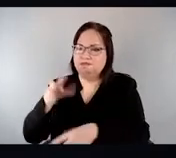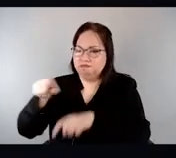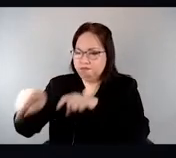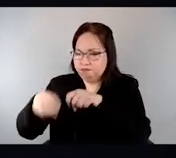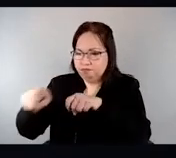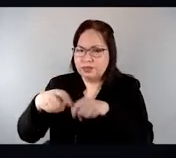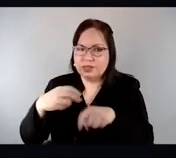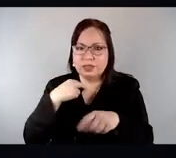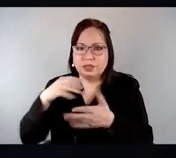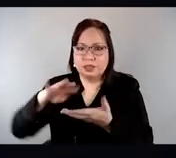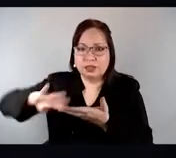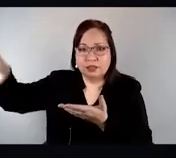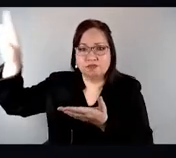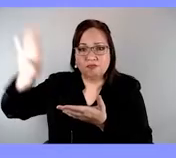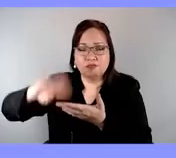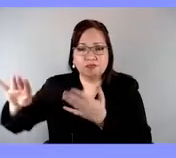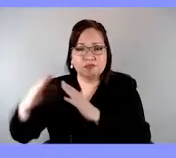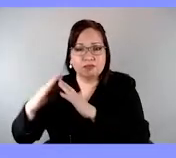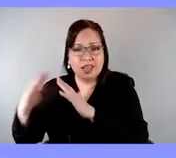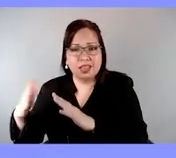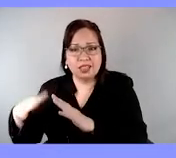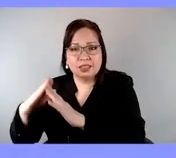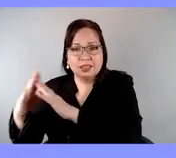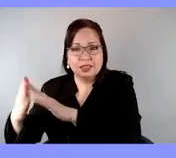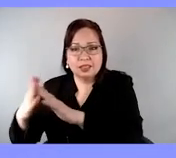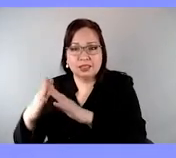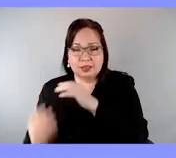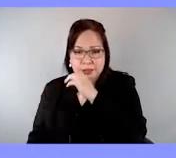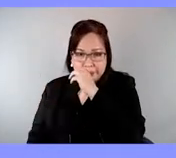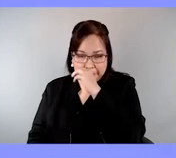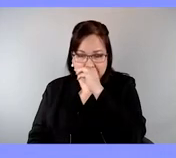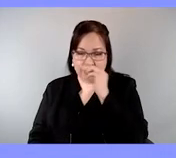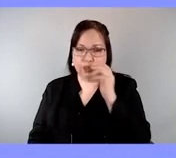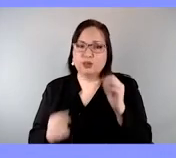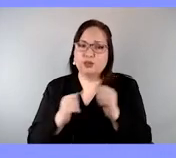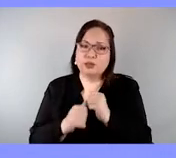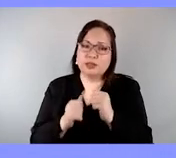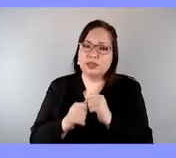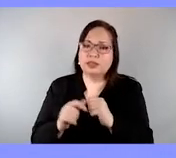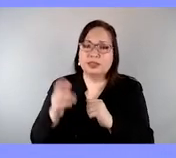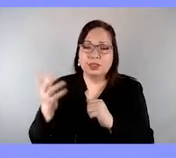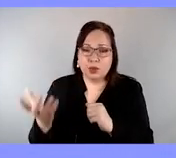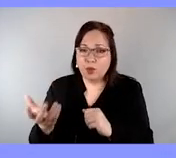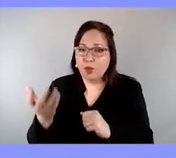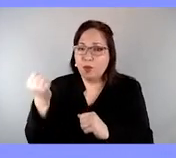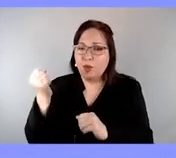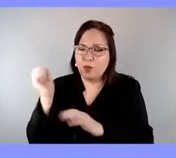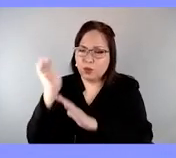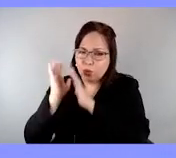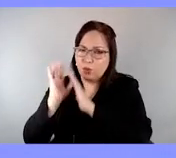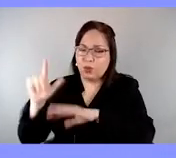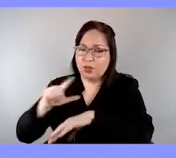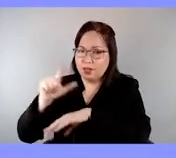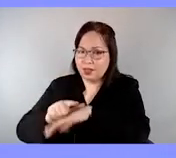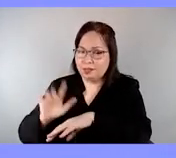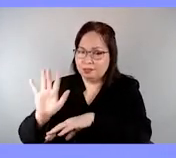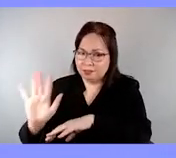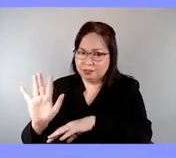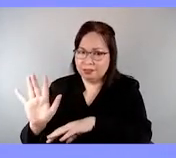long-standing projects of this nature. Displacement from ancestral domain and ancestral lands